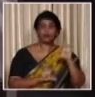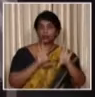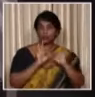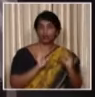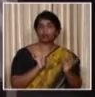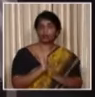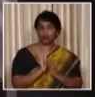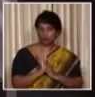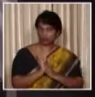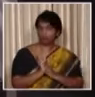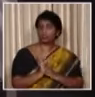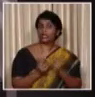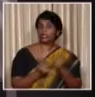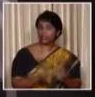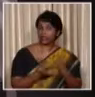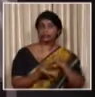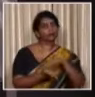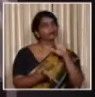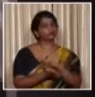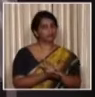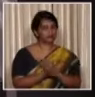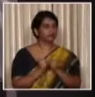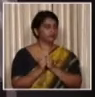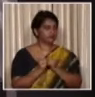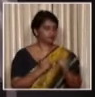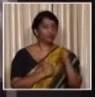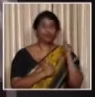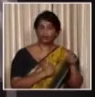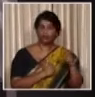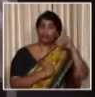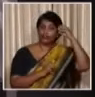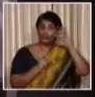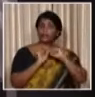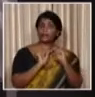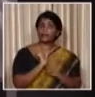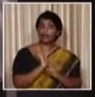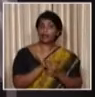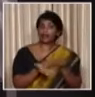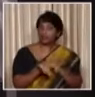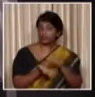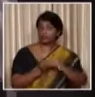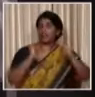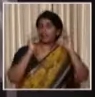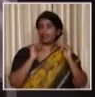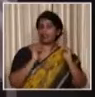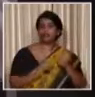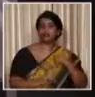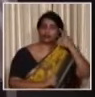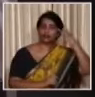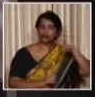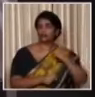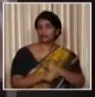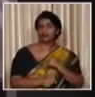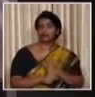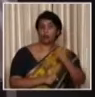committee. Therefore, I urge you to appoint this select committee as soon as possible. Then this government will realize the situation and reduce it even further.